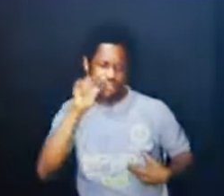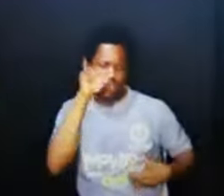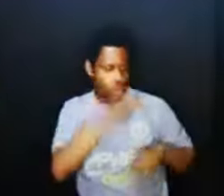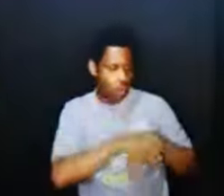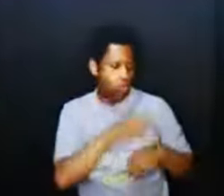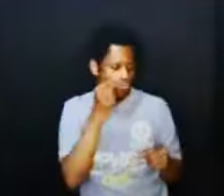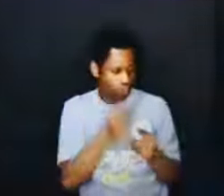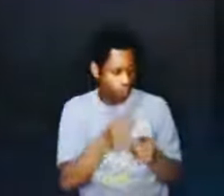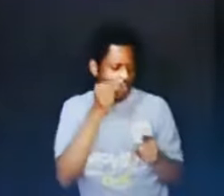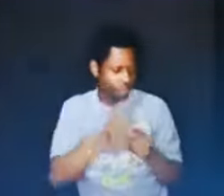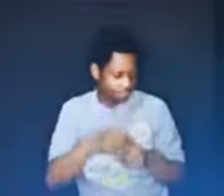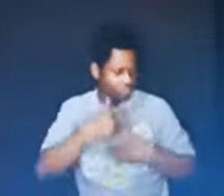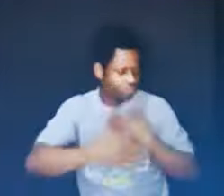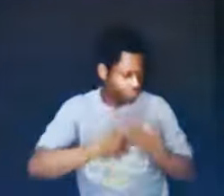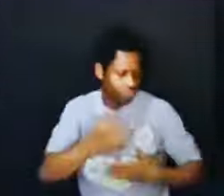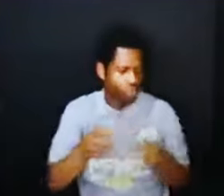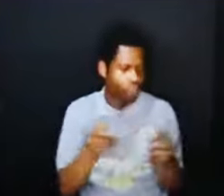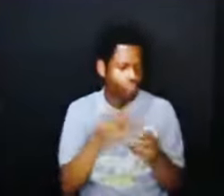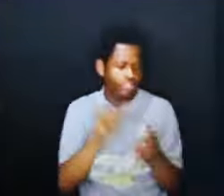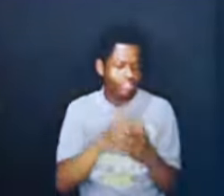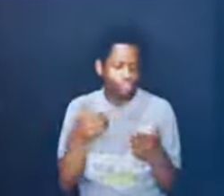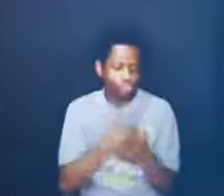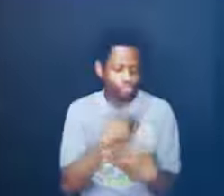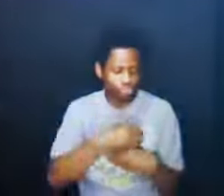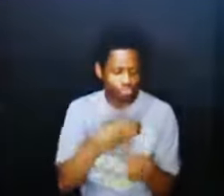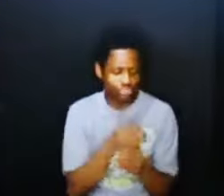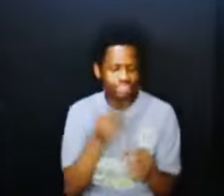able to attain God's standards.